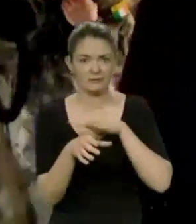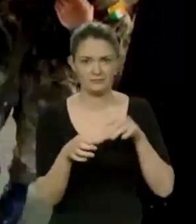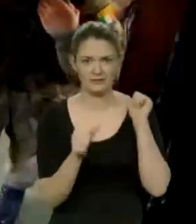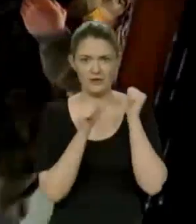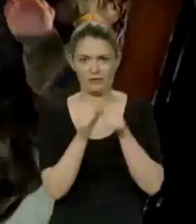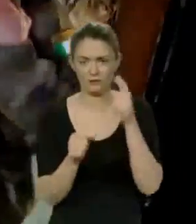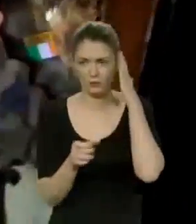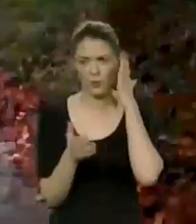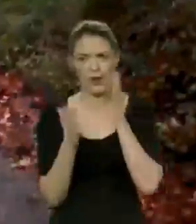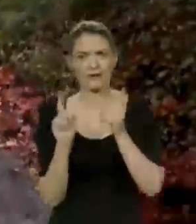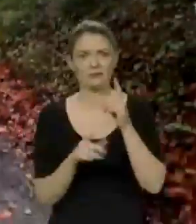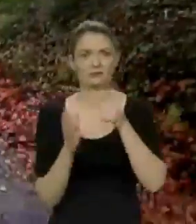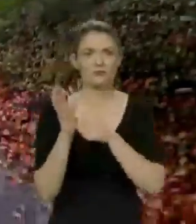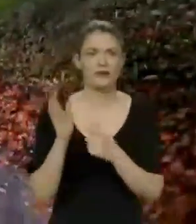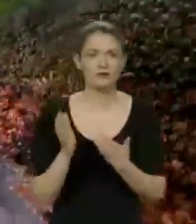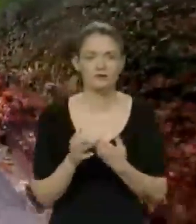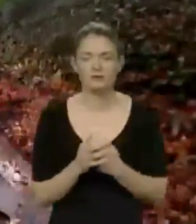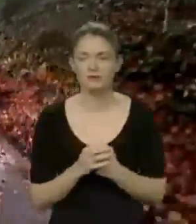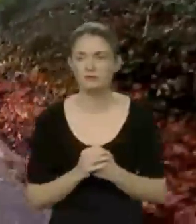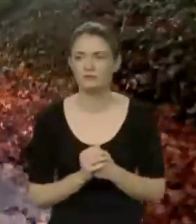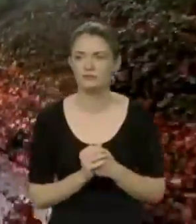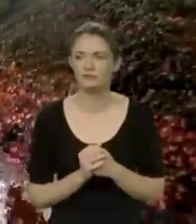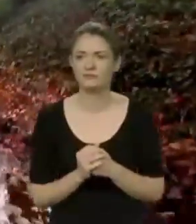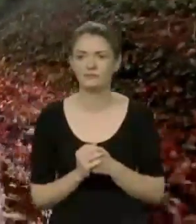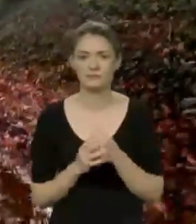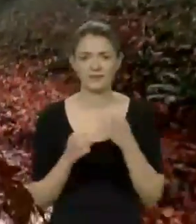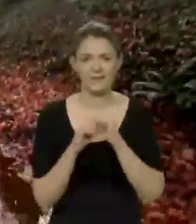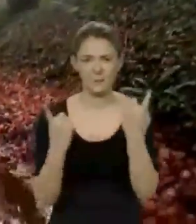scratch. Everyone, where's your war cry?